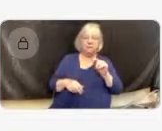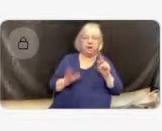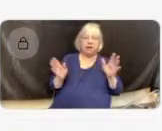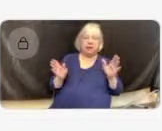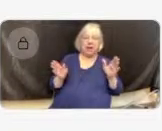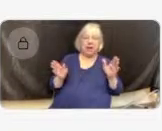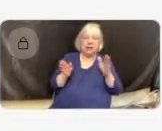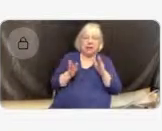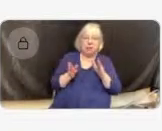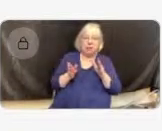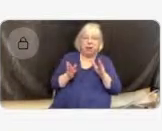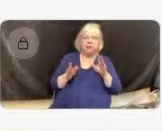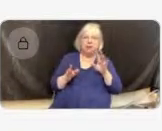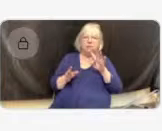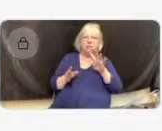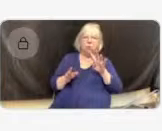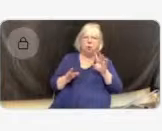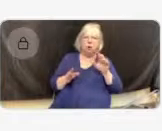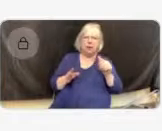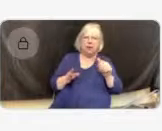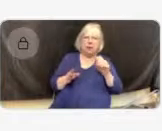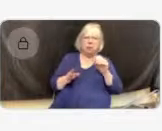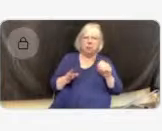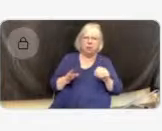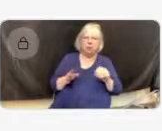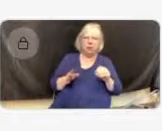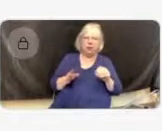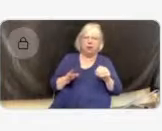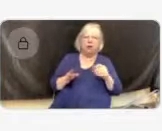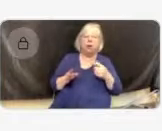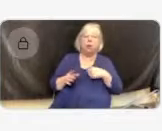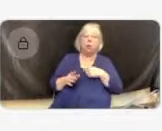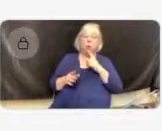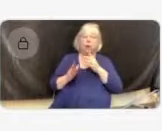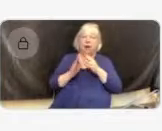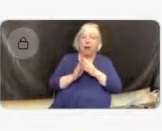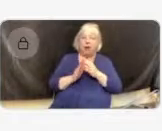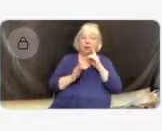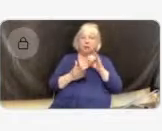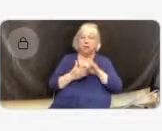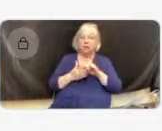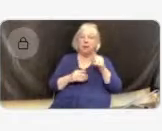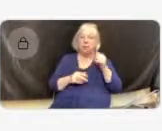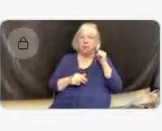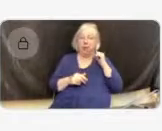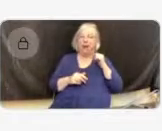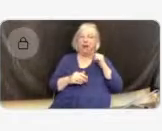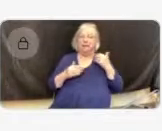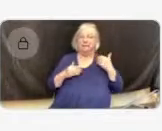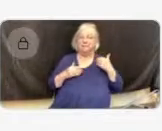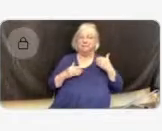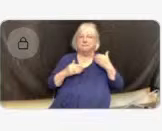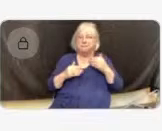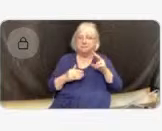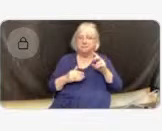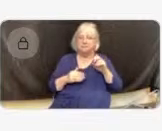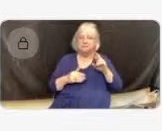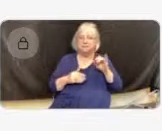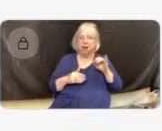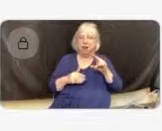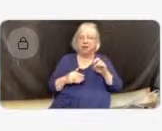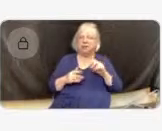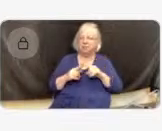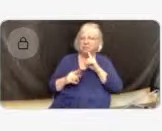and 10%. We are asking for that variance on the back. It is a